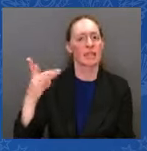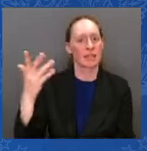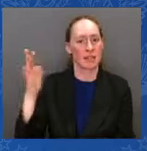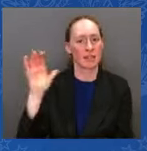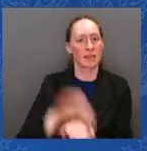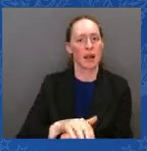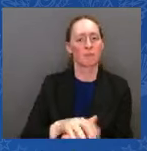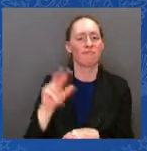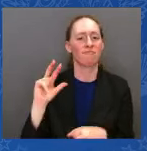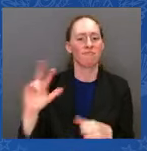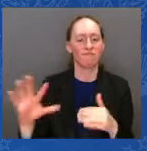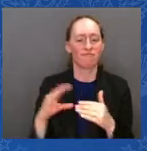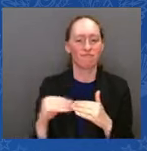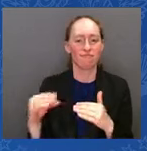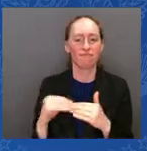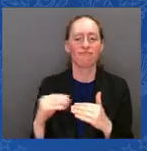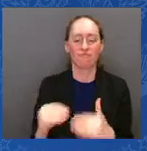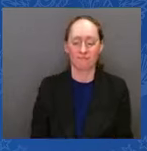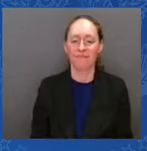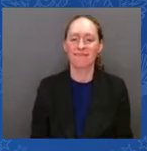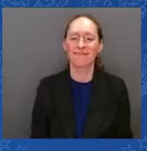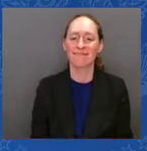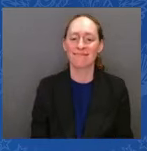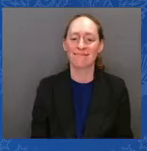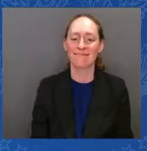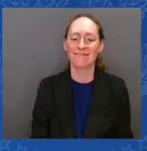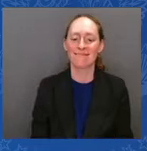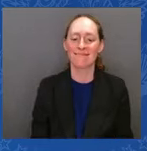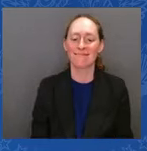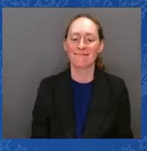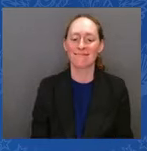$35. How many of you know someone with